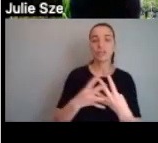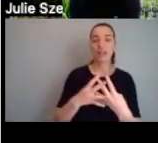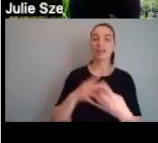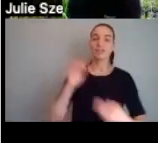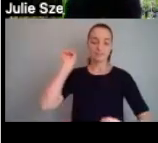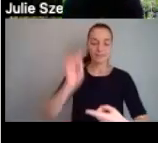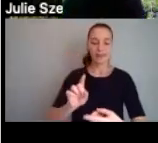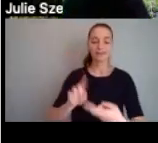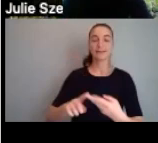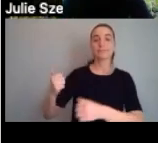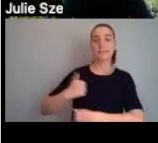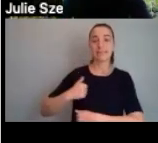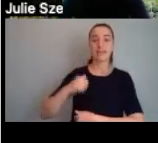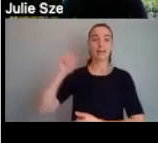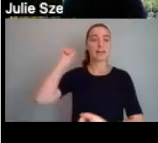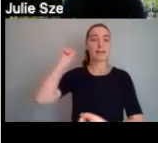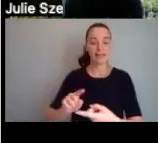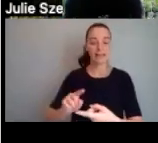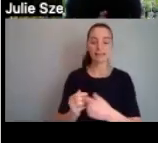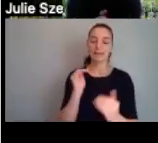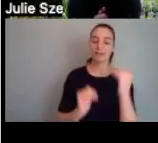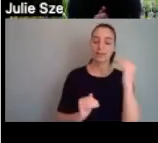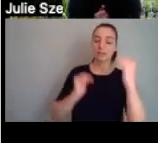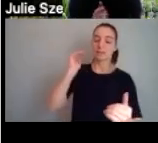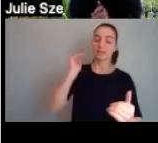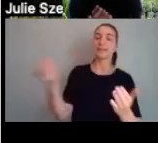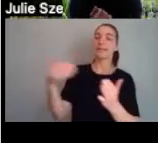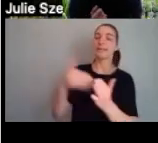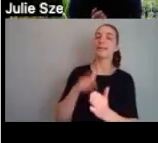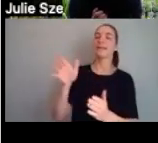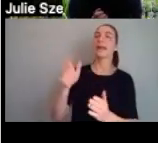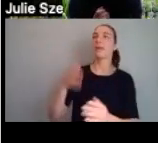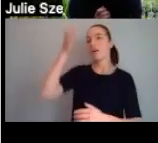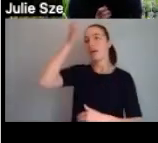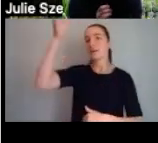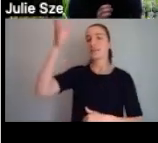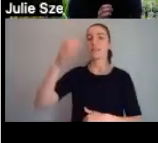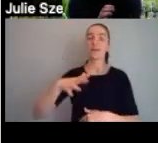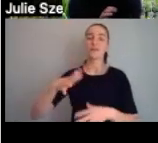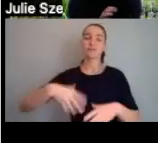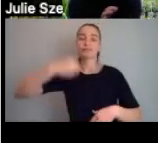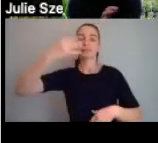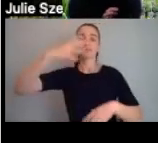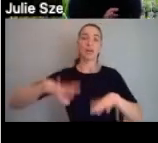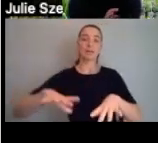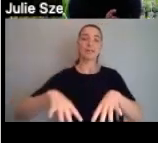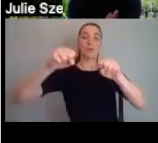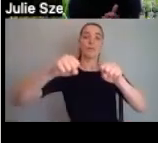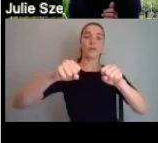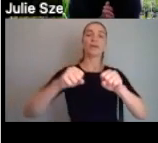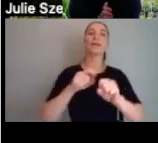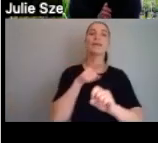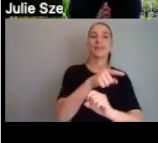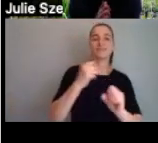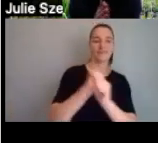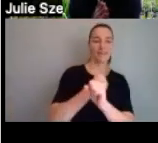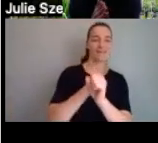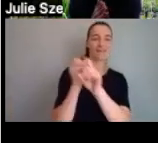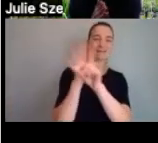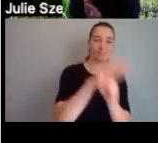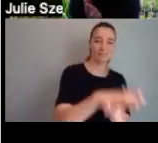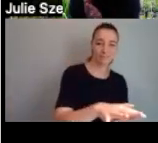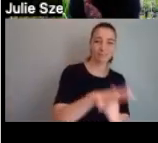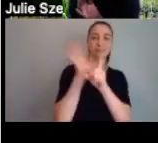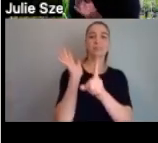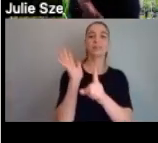simply that climate justice is a freedom struggle, and for those of you who follow environmental justice scholarship, the idea